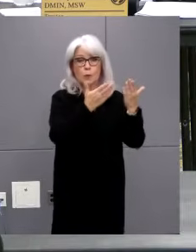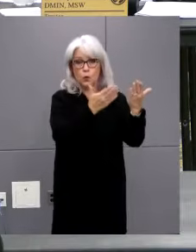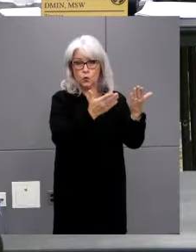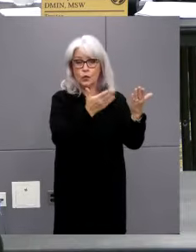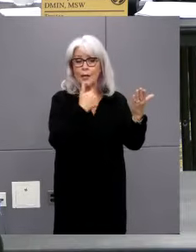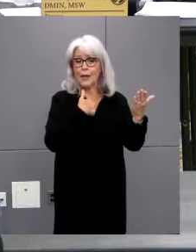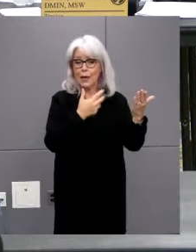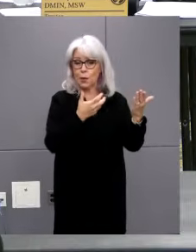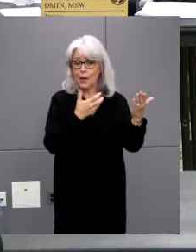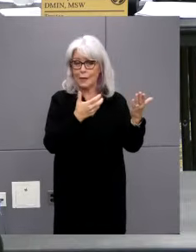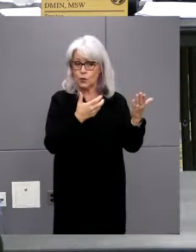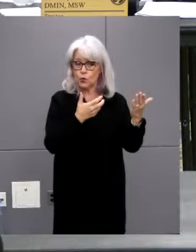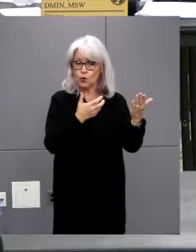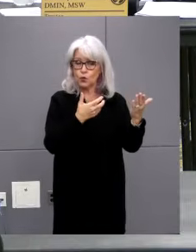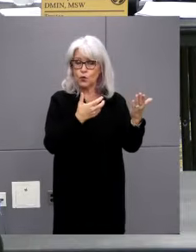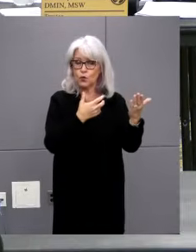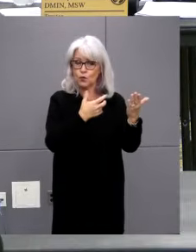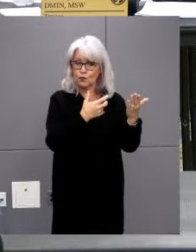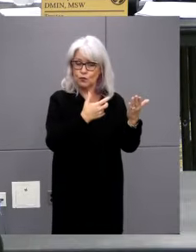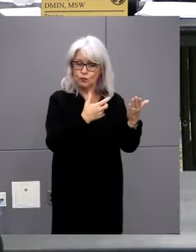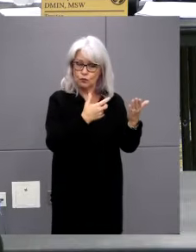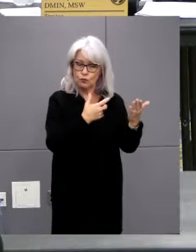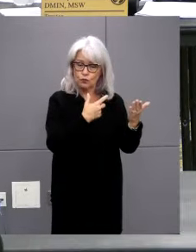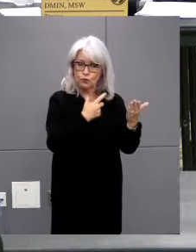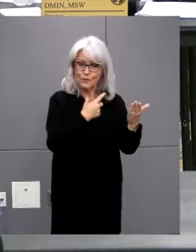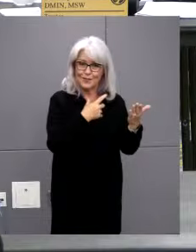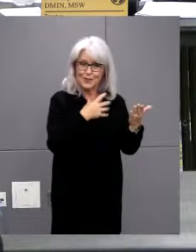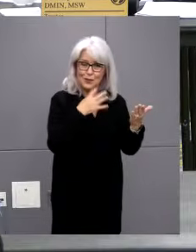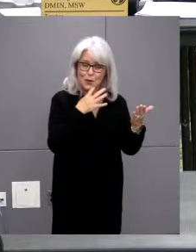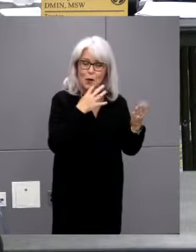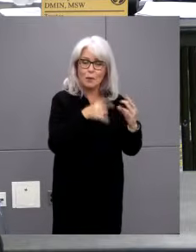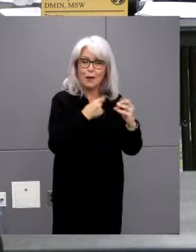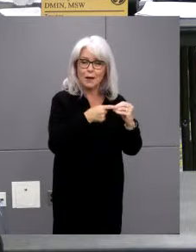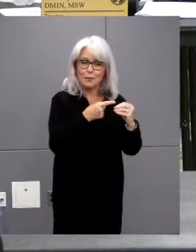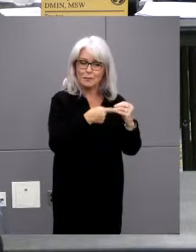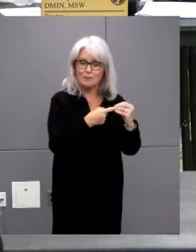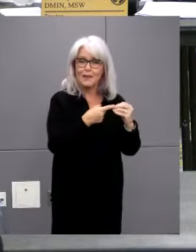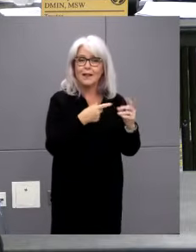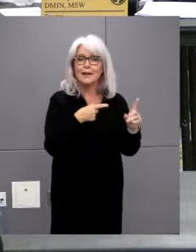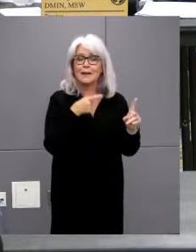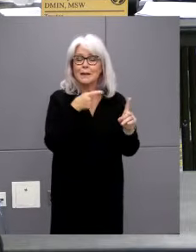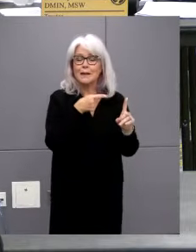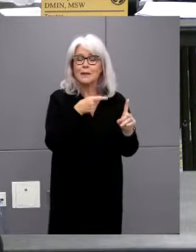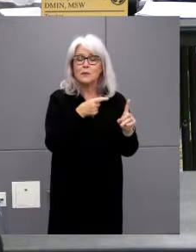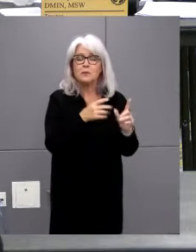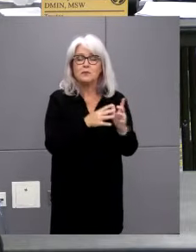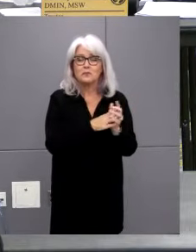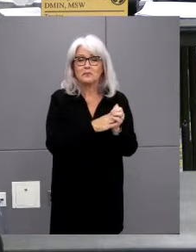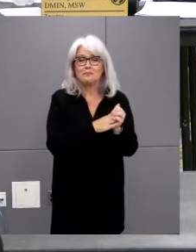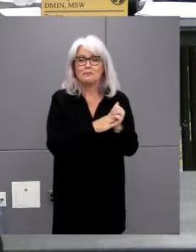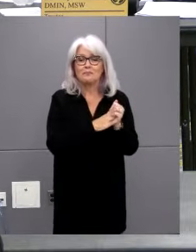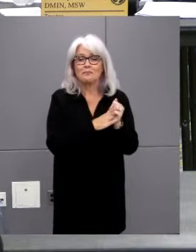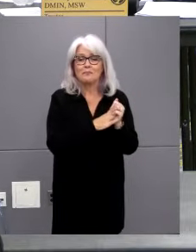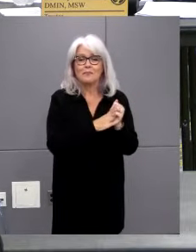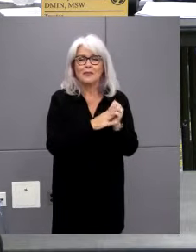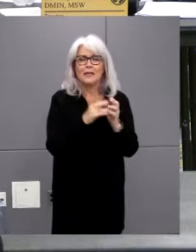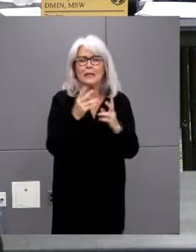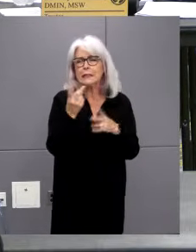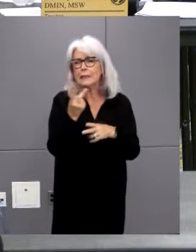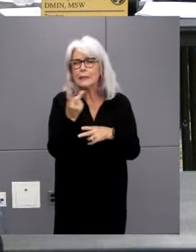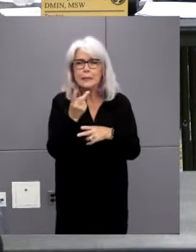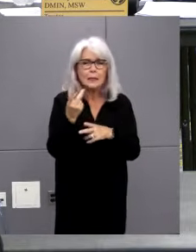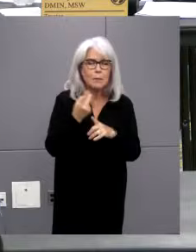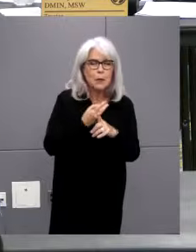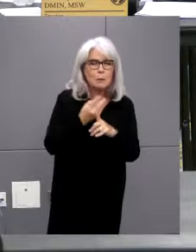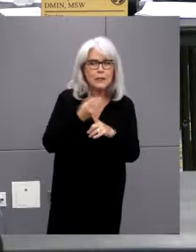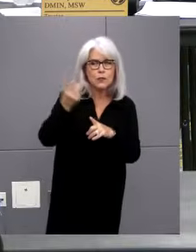I want to lead into why I'm making the motion that I'm going to be making. A couple of months ago, I believe